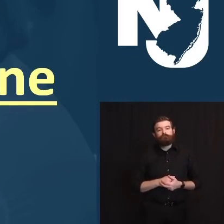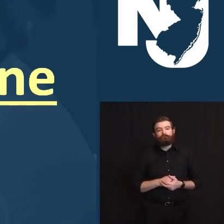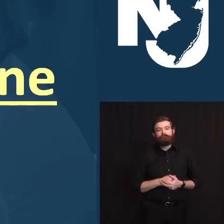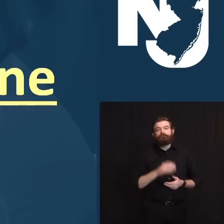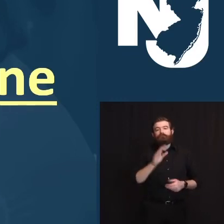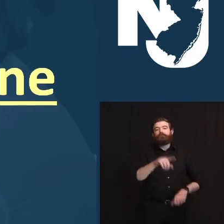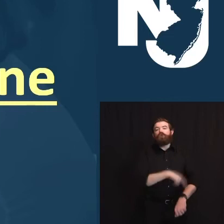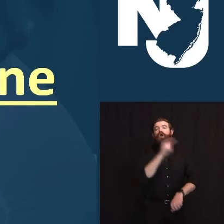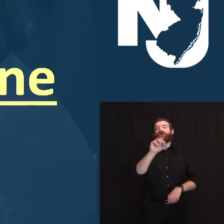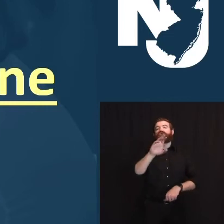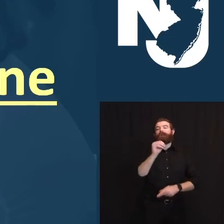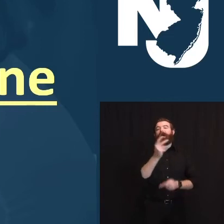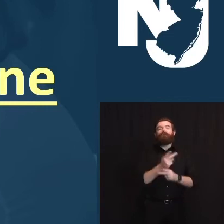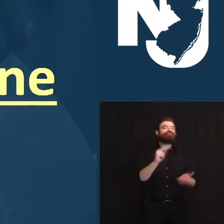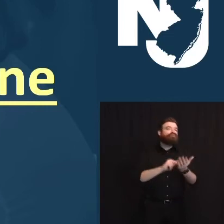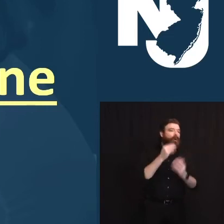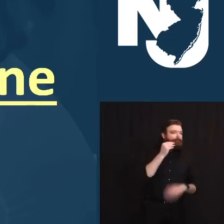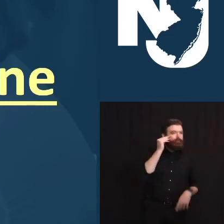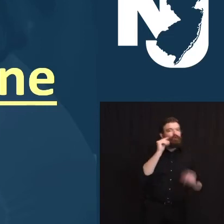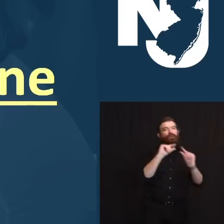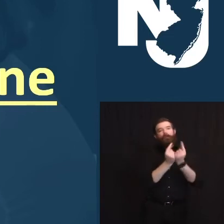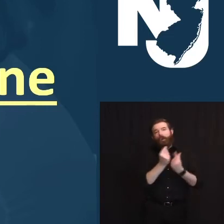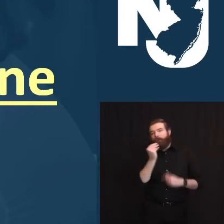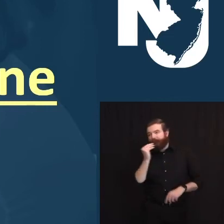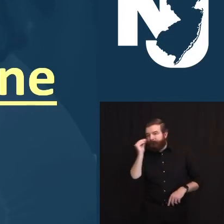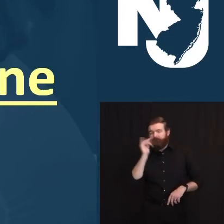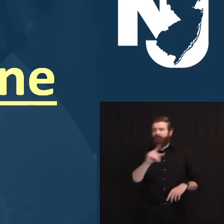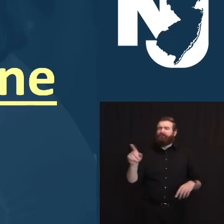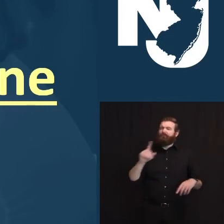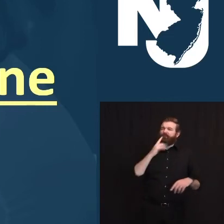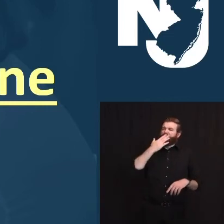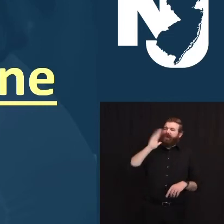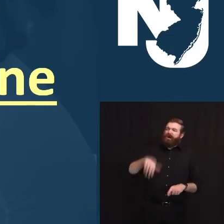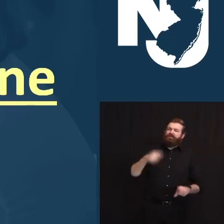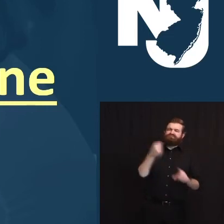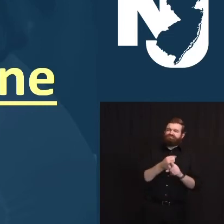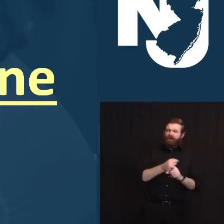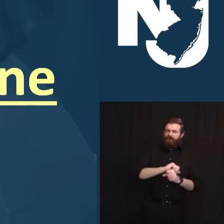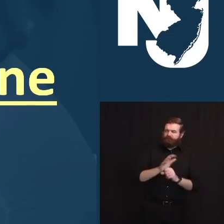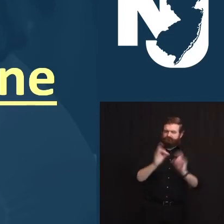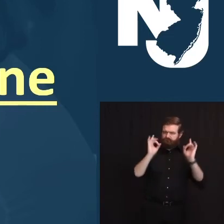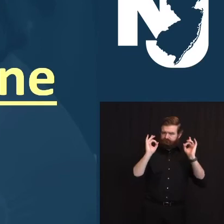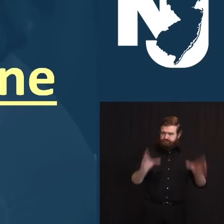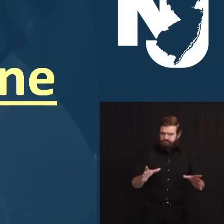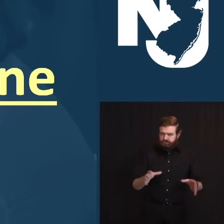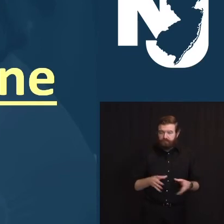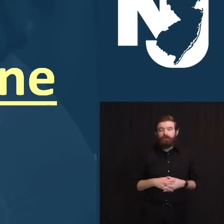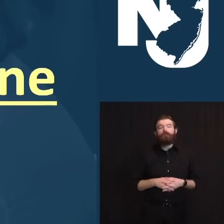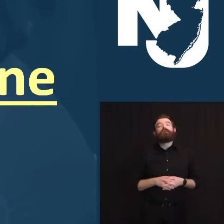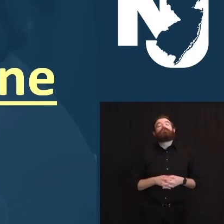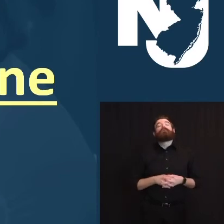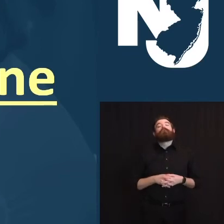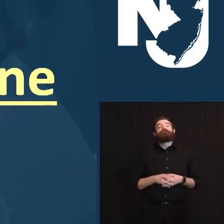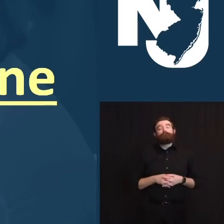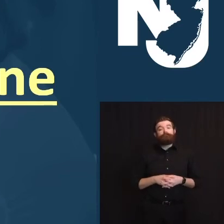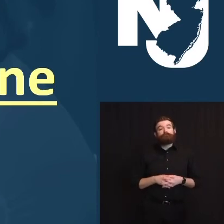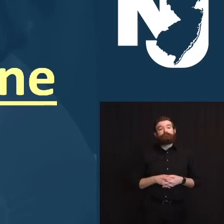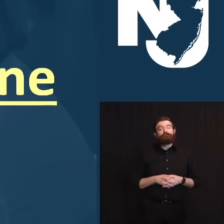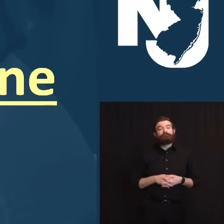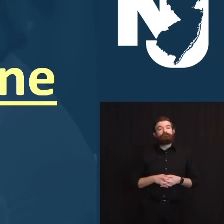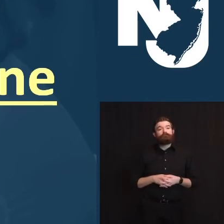burden during this pandemic in New Jersey, around the country, around the world, and our first several 100,000 doses were committed to